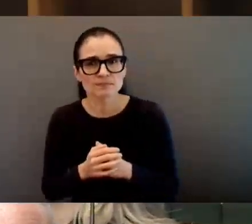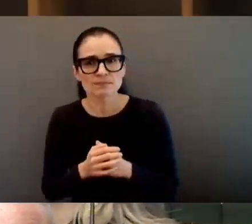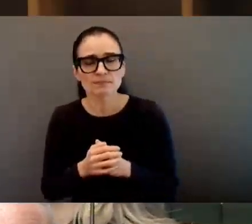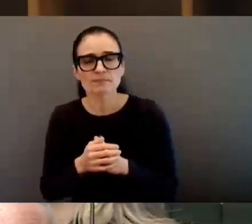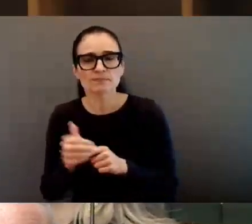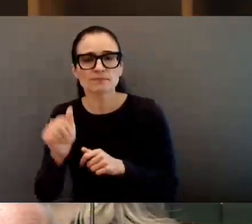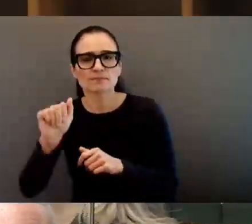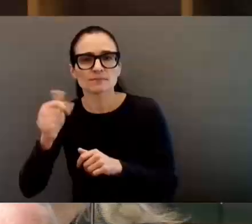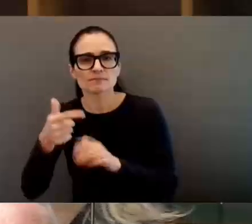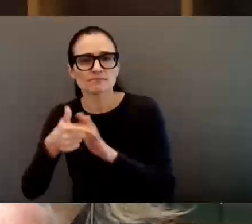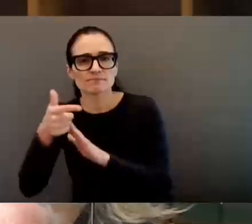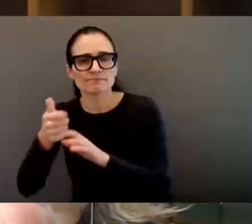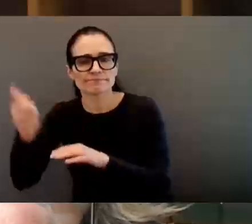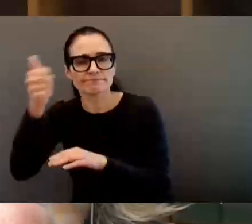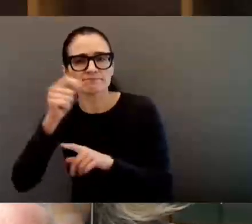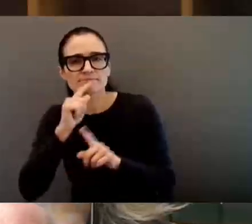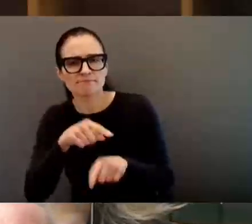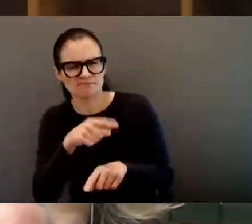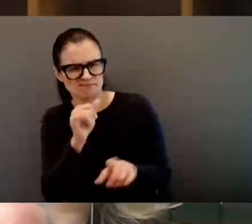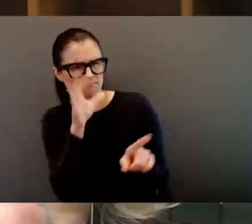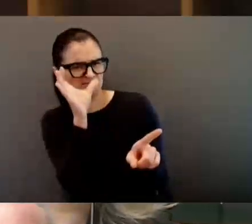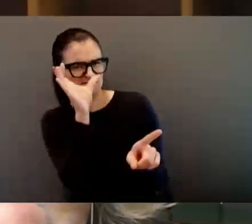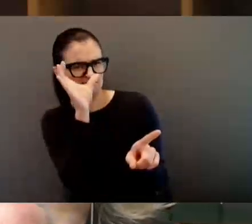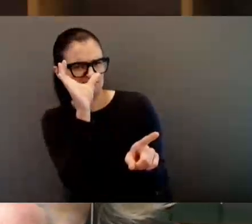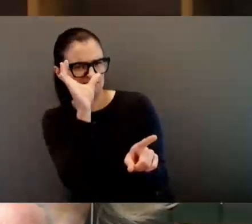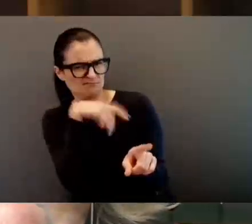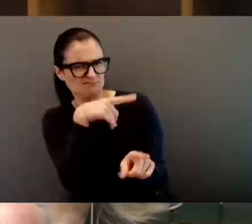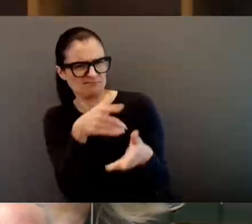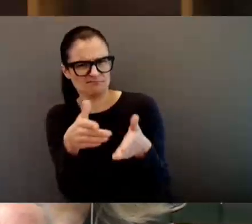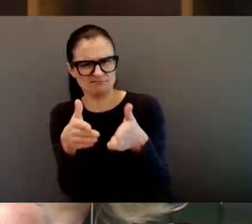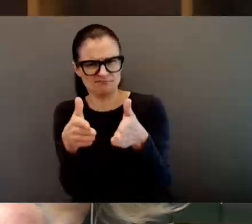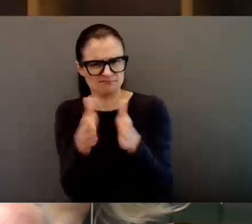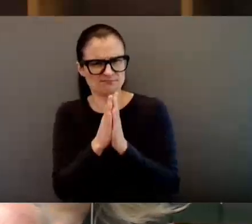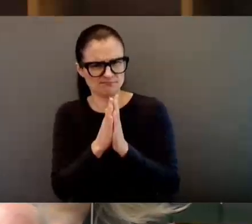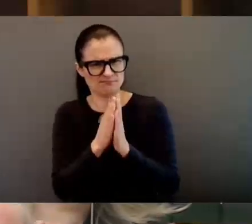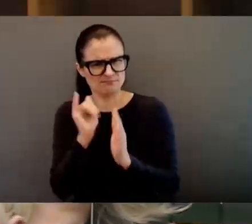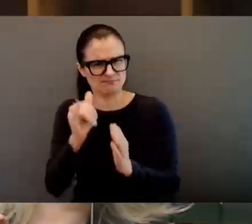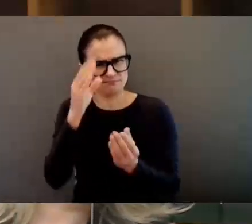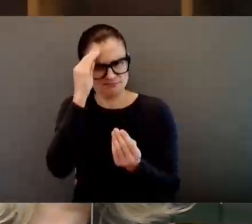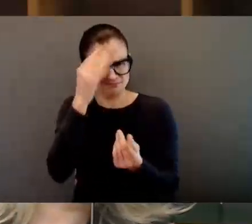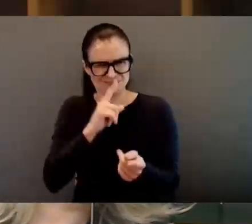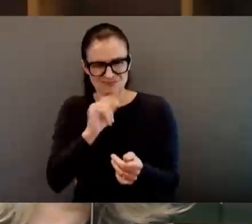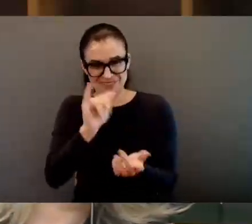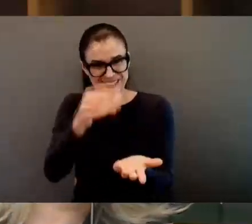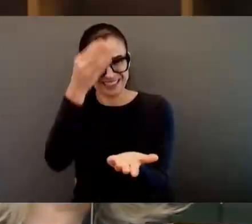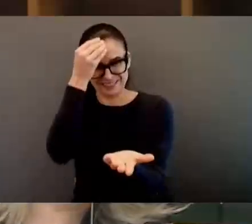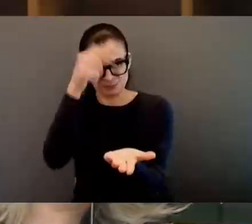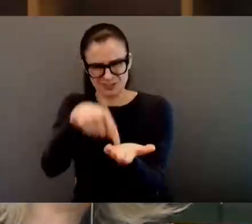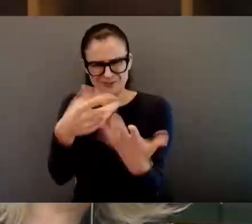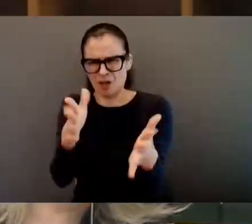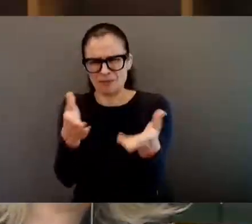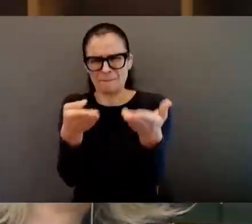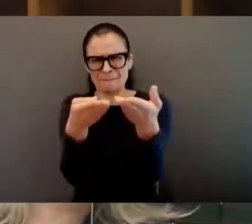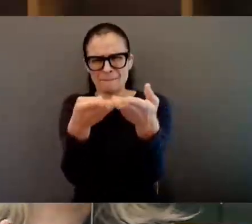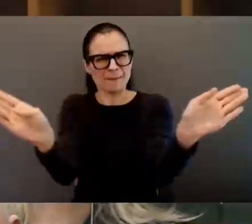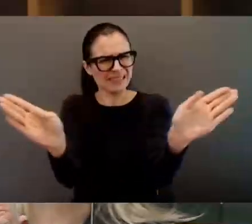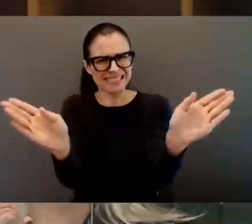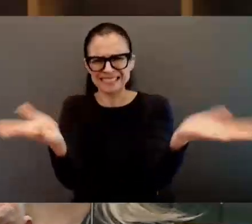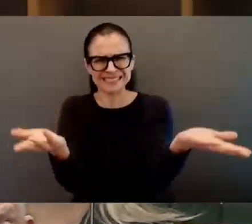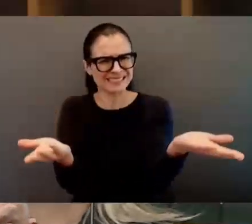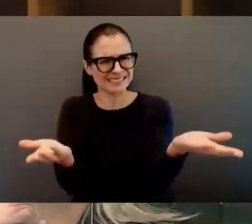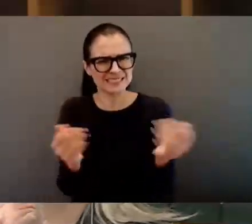for everybody about what the arguments we made in that case. I just want to assure the public, as I do every